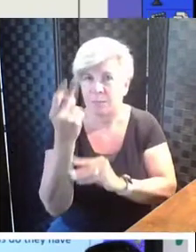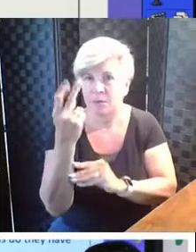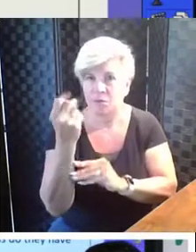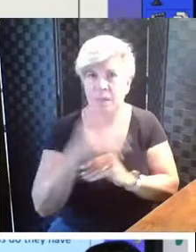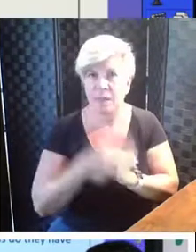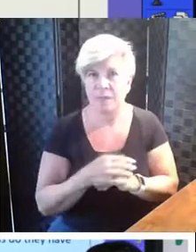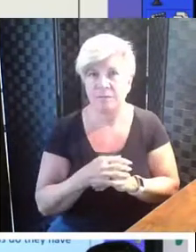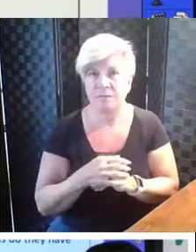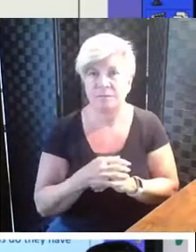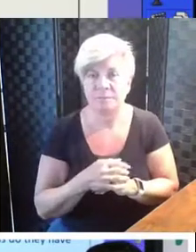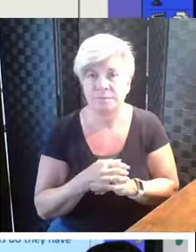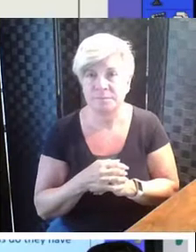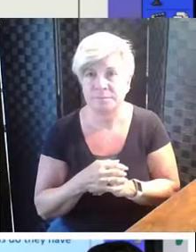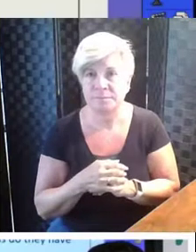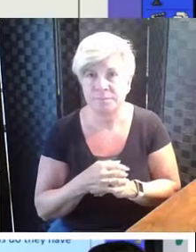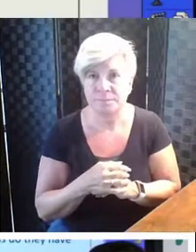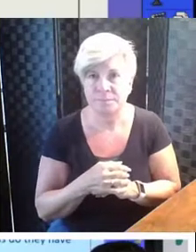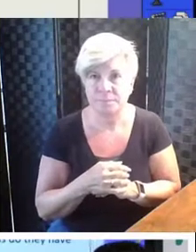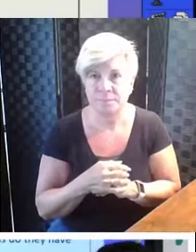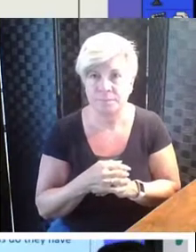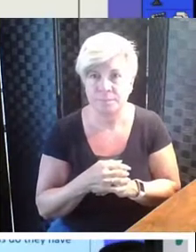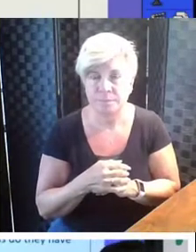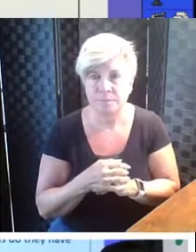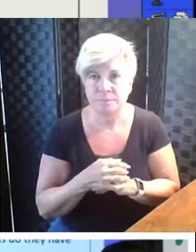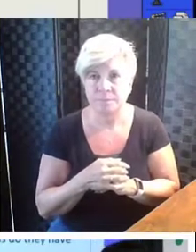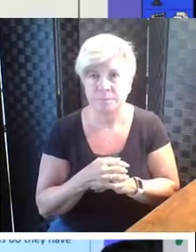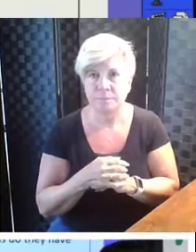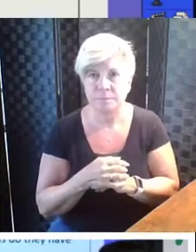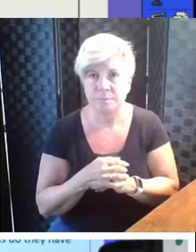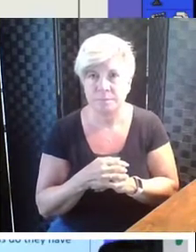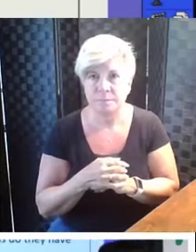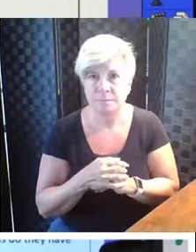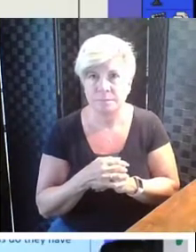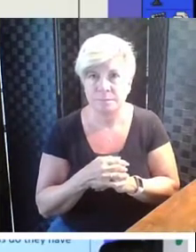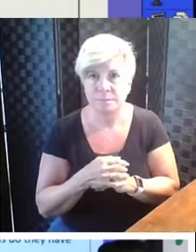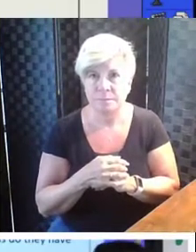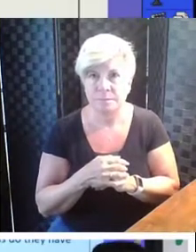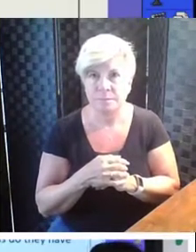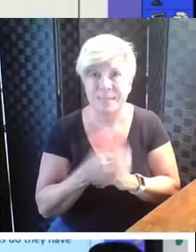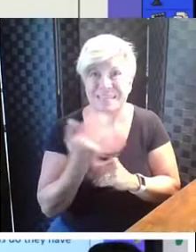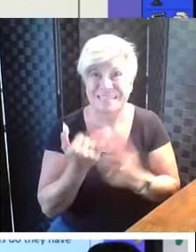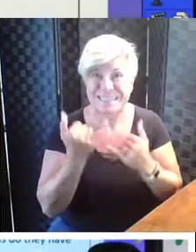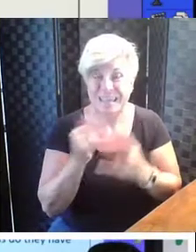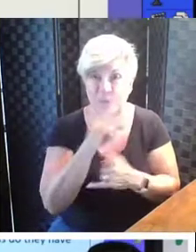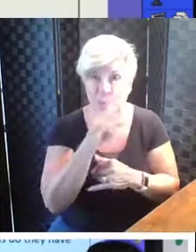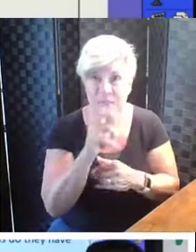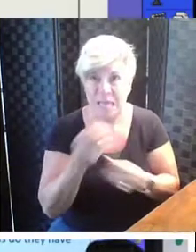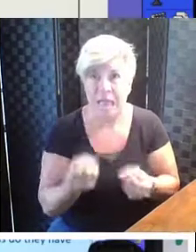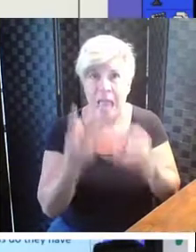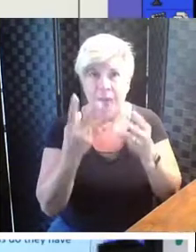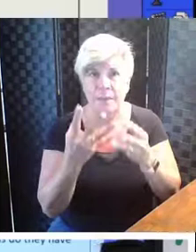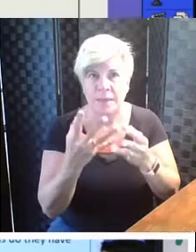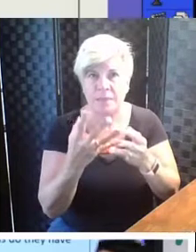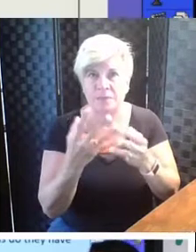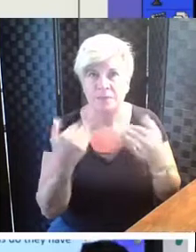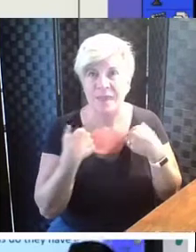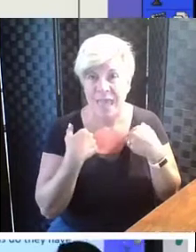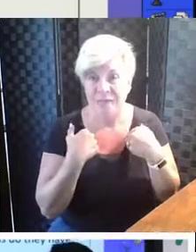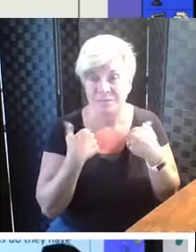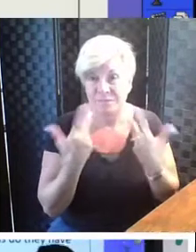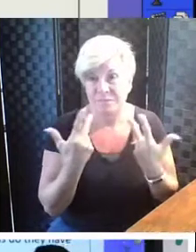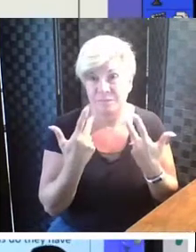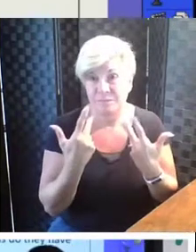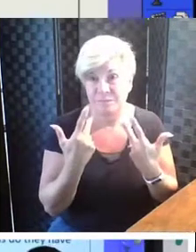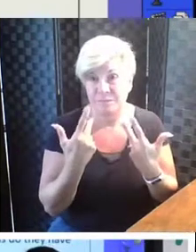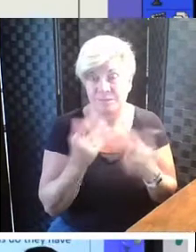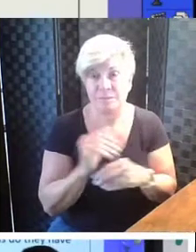and she fills up 12 balloons. And then we have our question, how many water balloons do they have for the